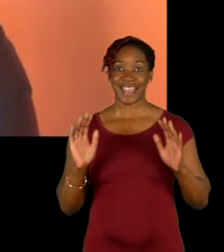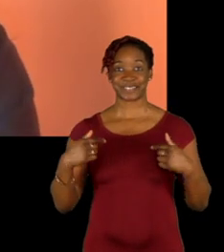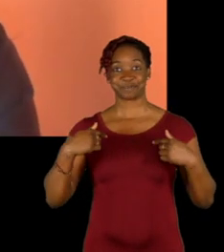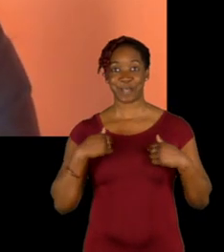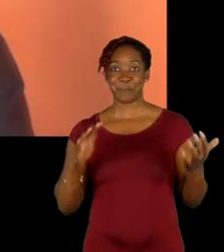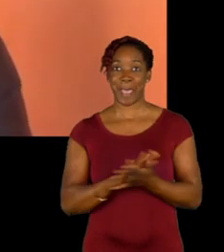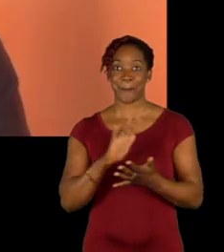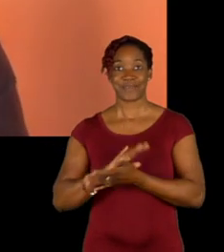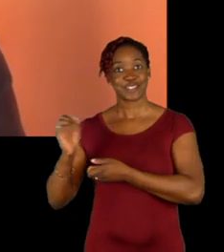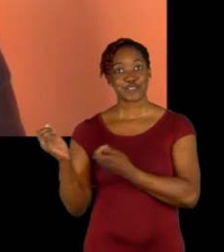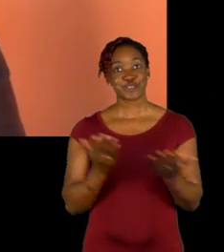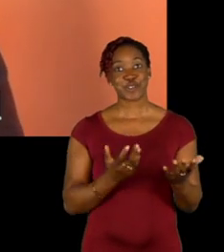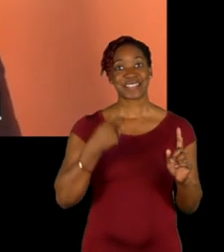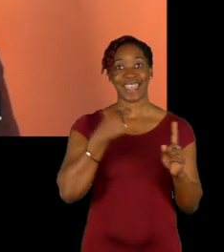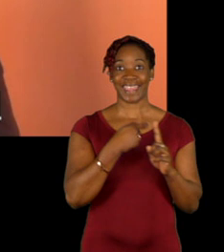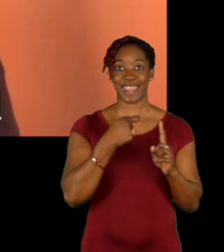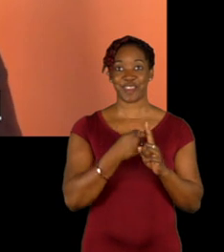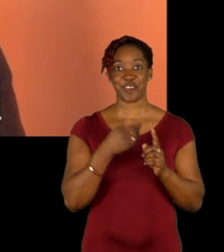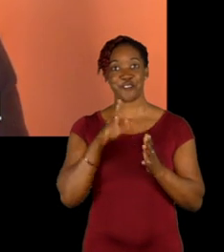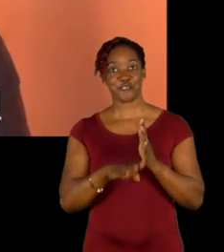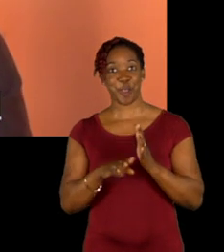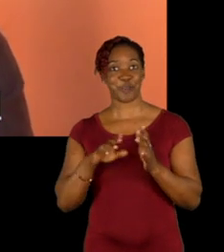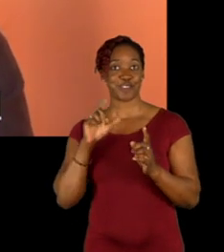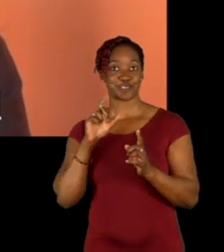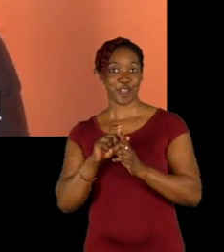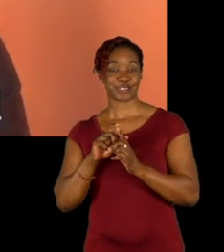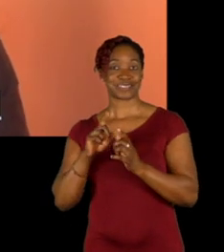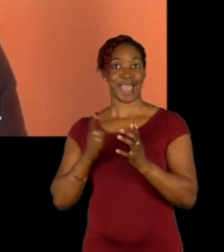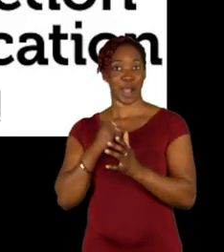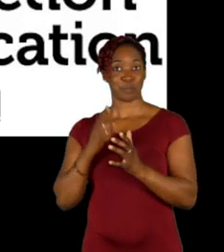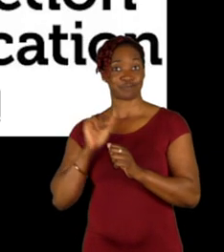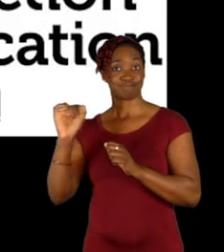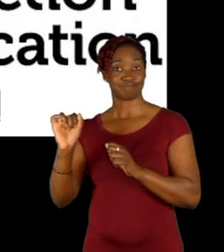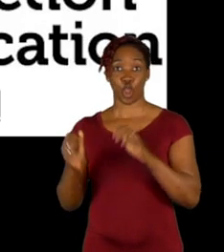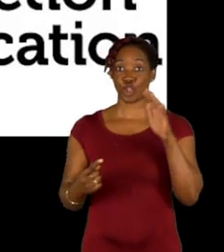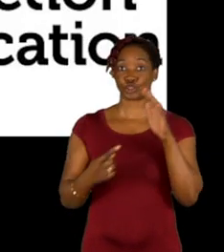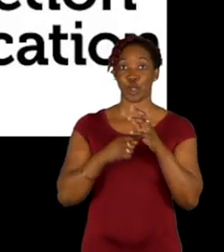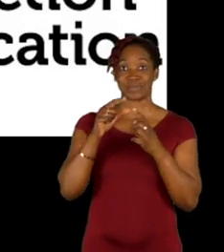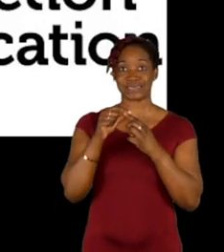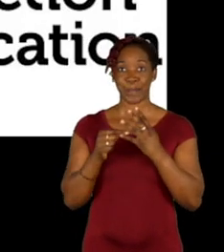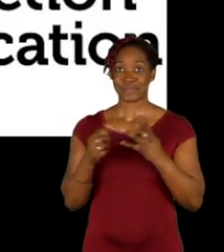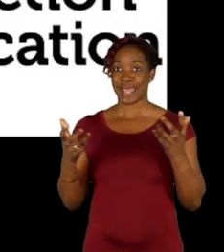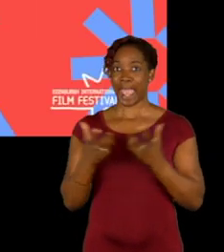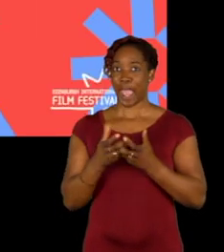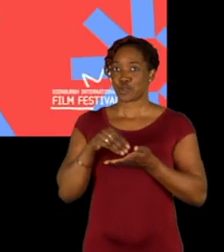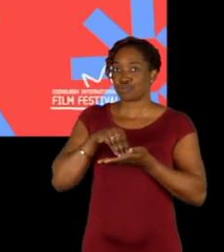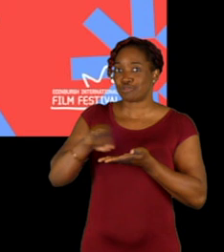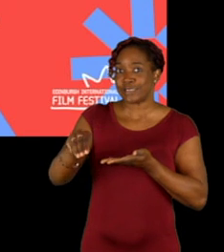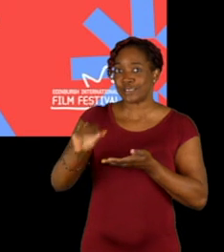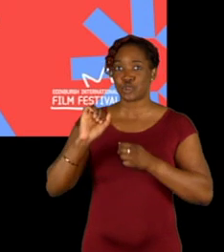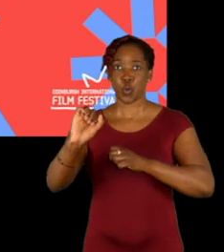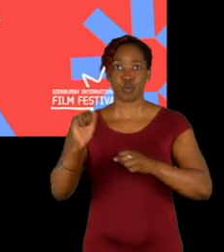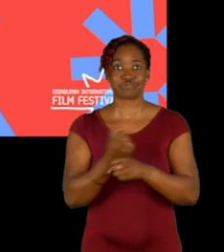happy to introduce Katy Murdoch from BAFTA Albert with her top tips on how to green your production.